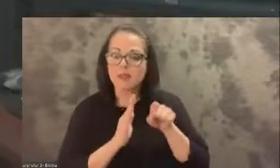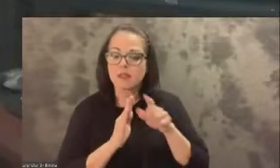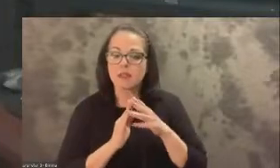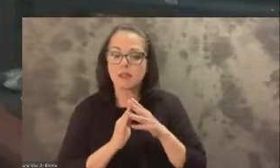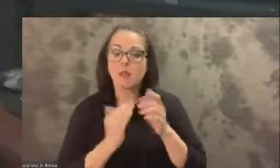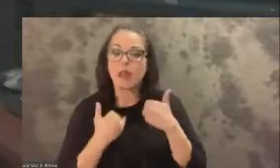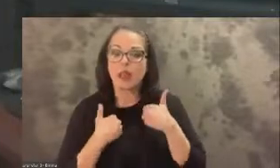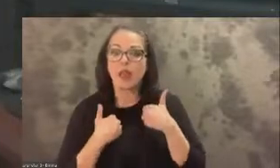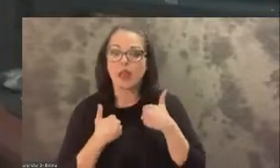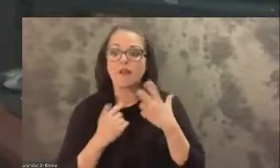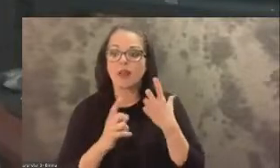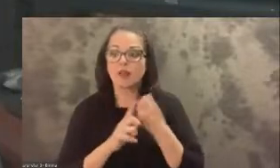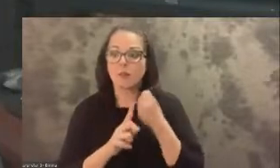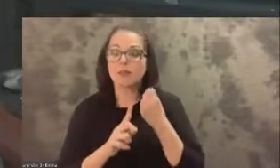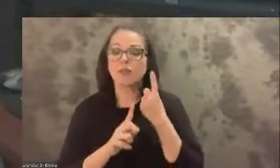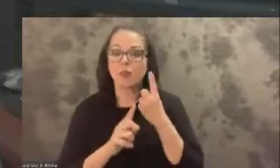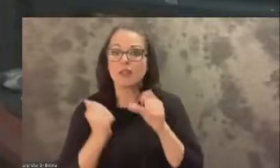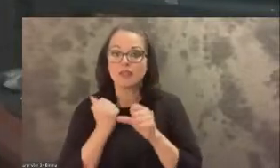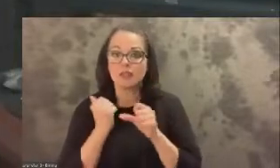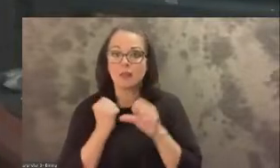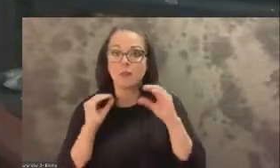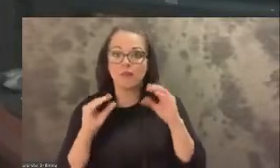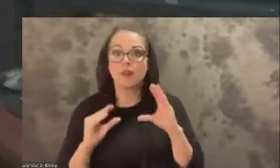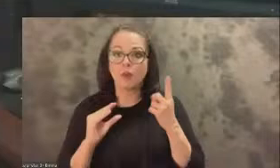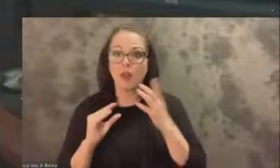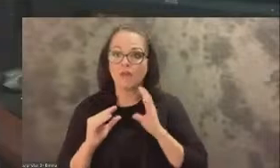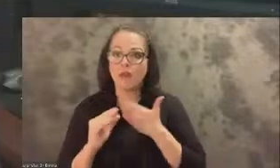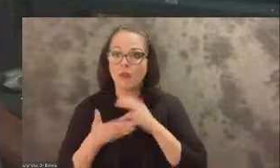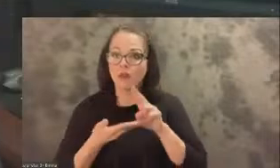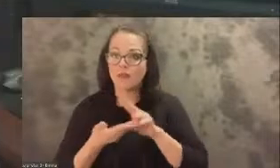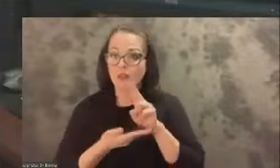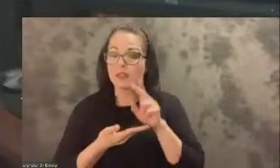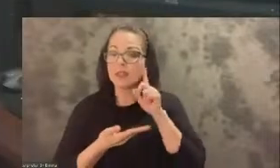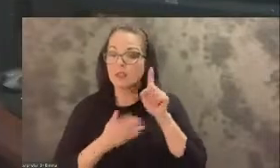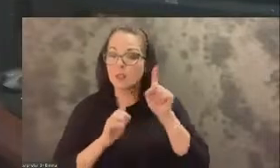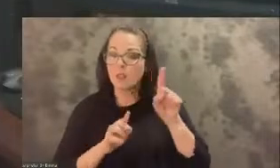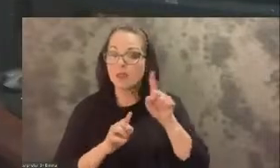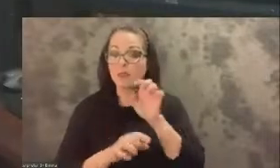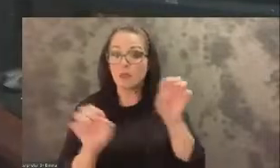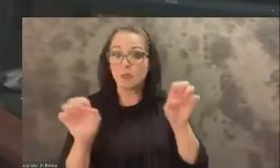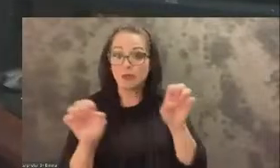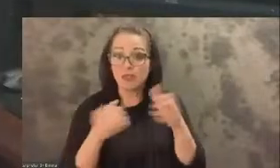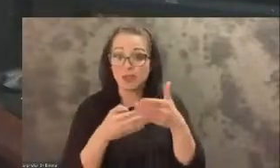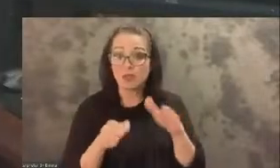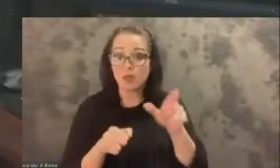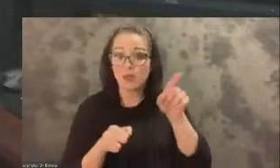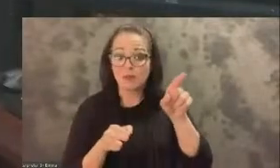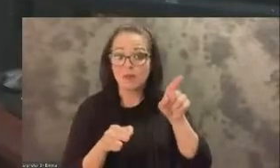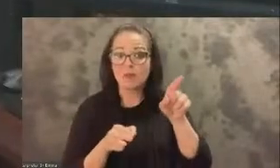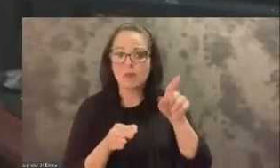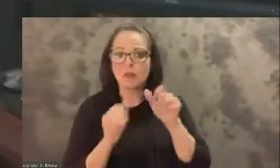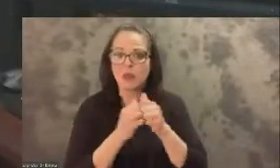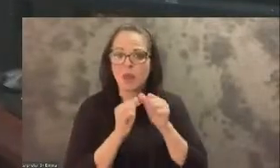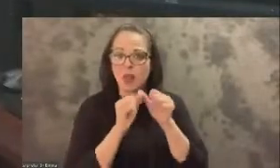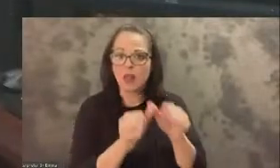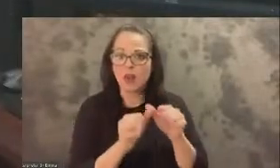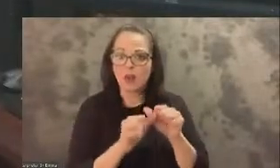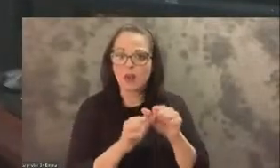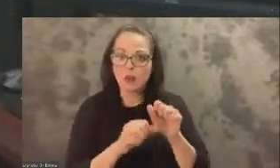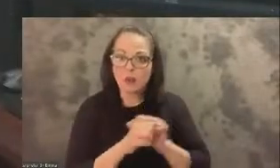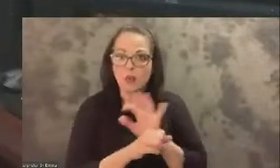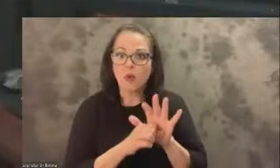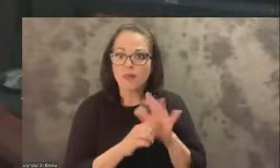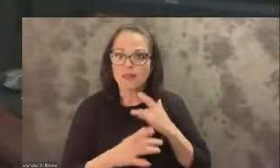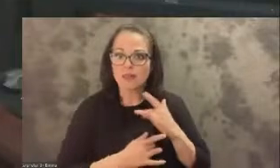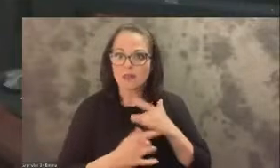woman who's an assistant professor at one of our universities who went to the emergency room with long COVID symptoms, and the first thing that she